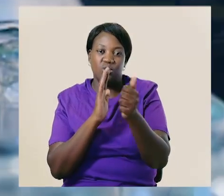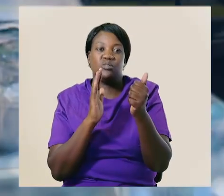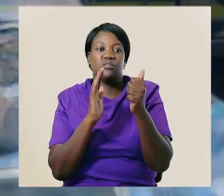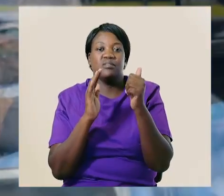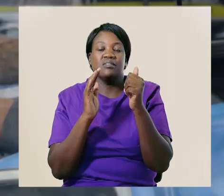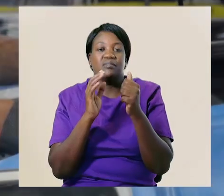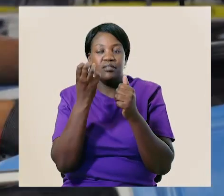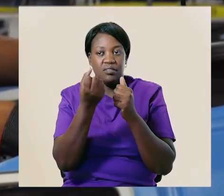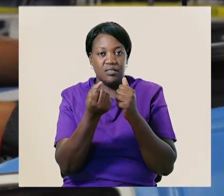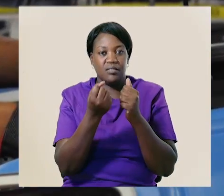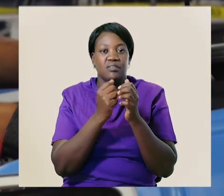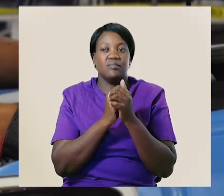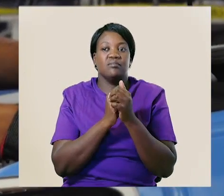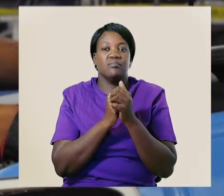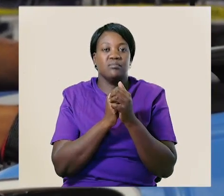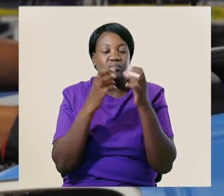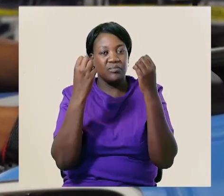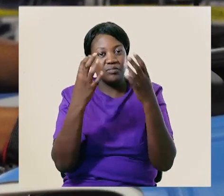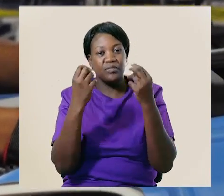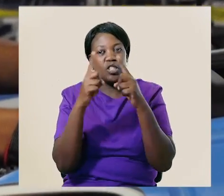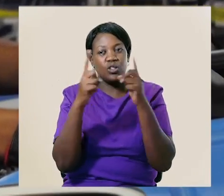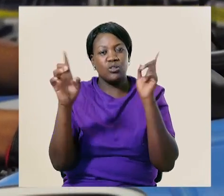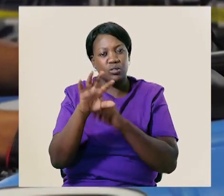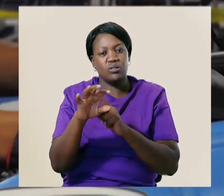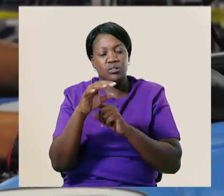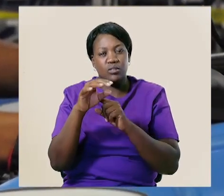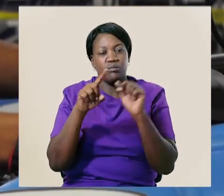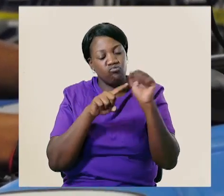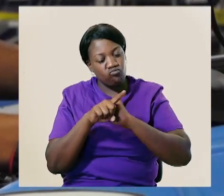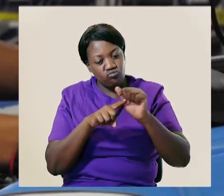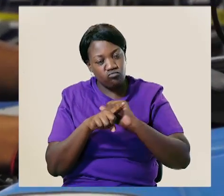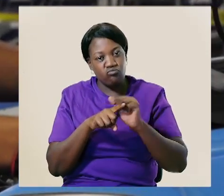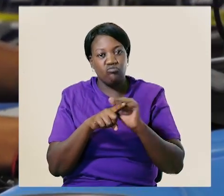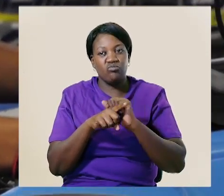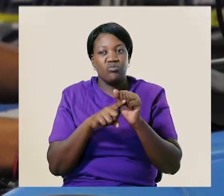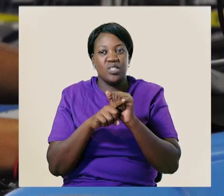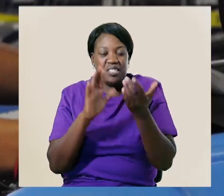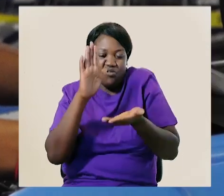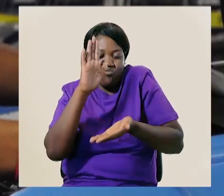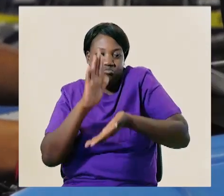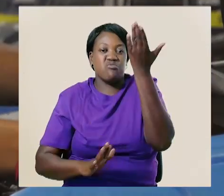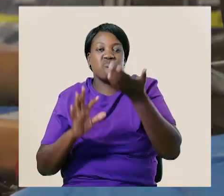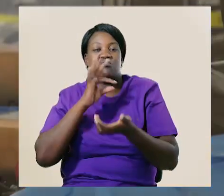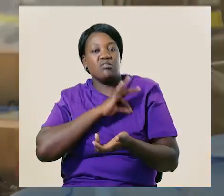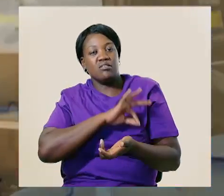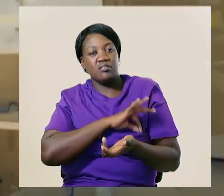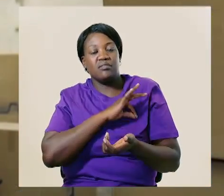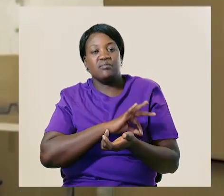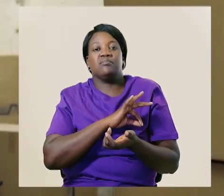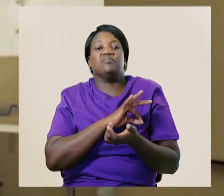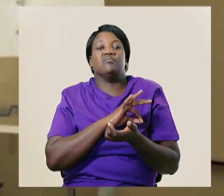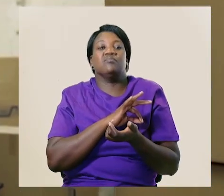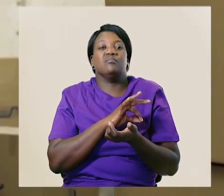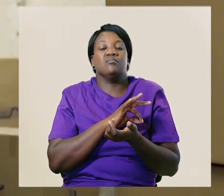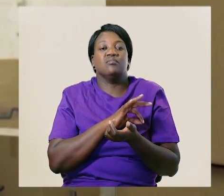work. Often they have spent a long time training and are paid high wages or salaries. On the